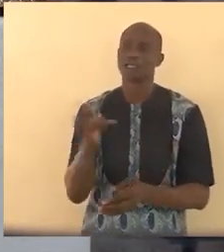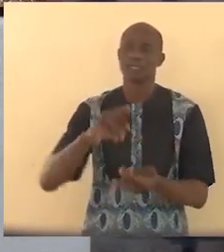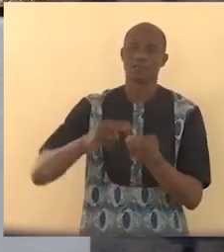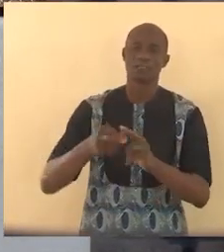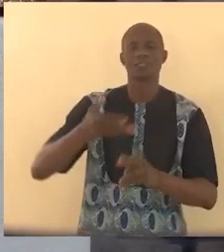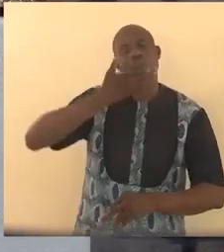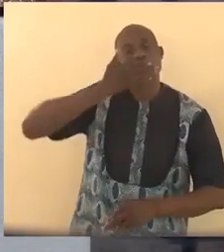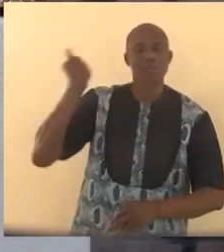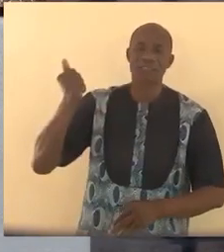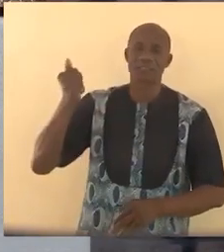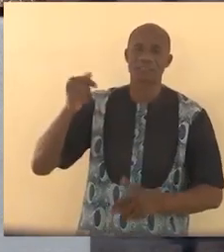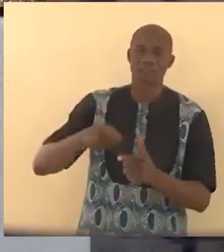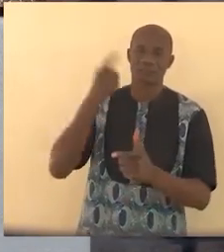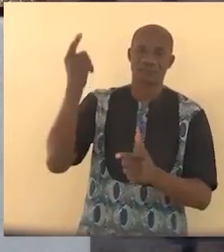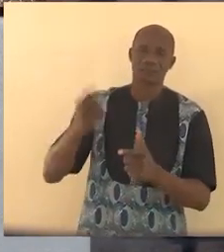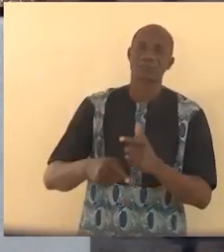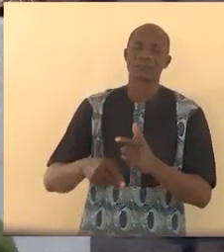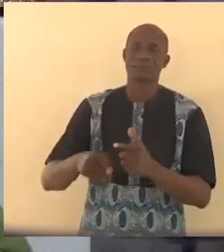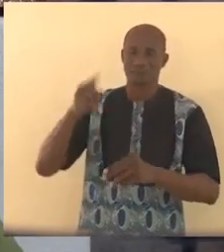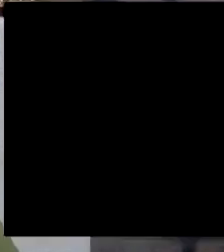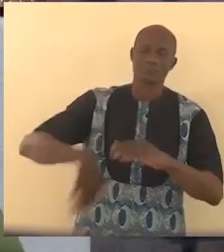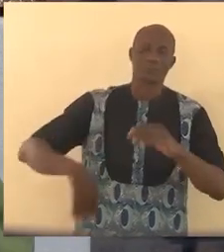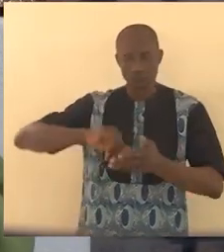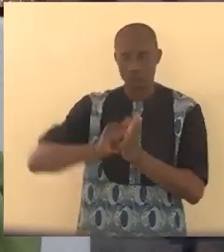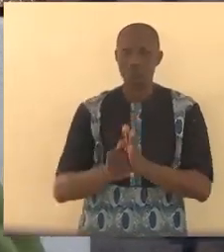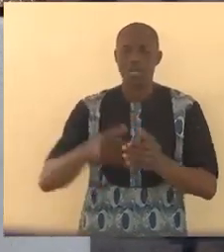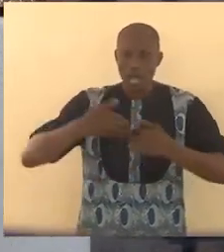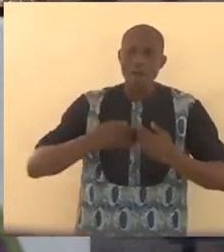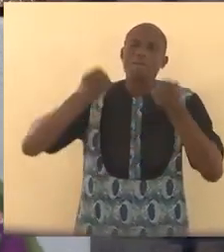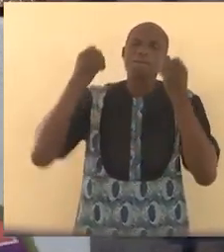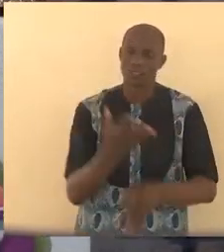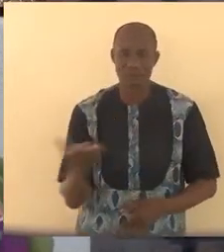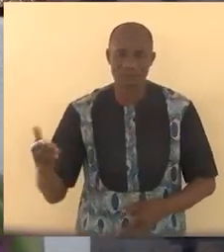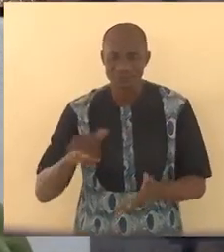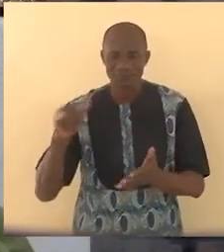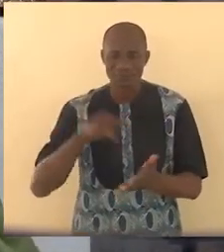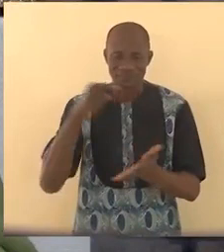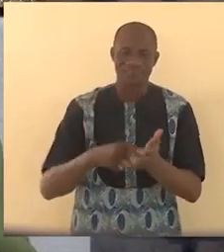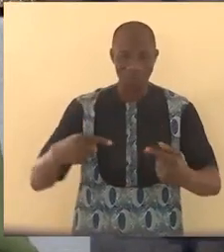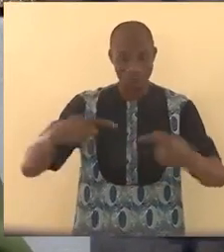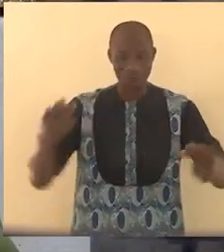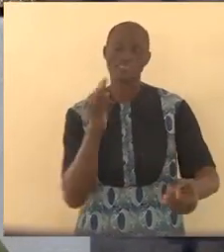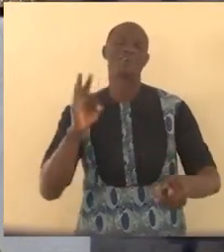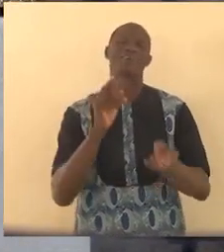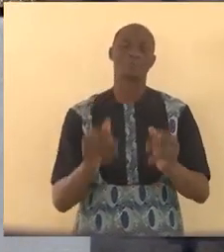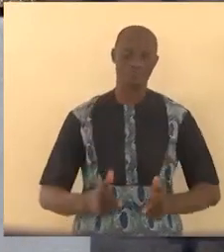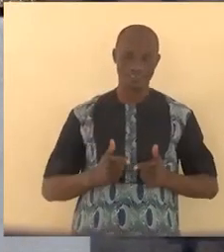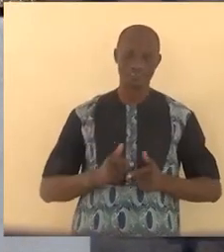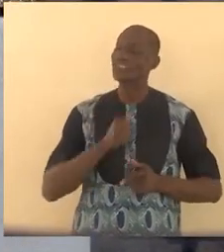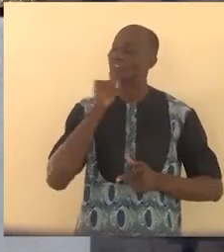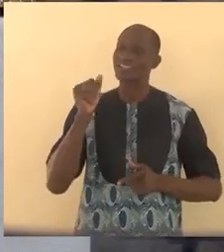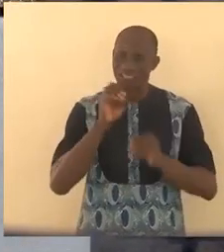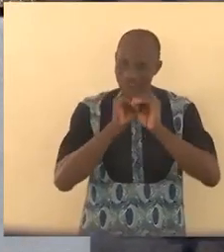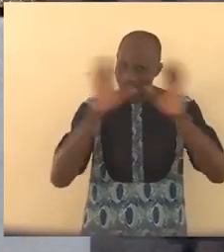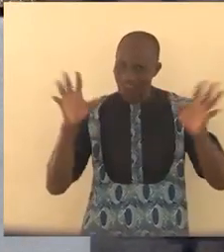relate better than the ones who left plenty of property. This is the paradox of life. Not all